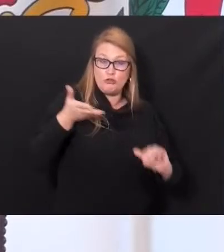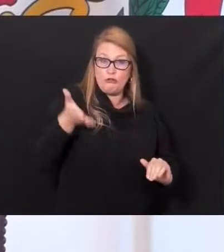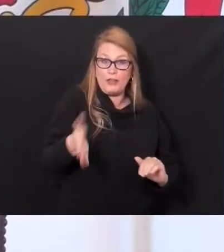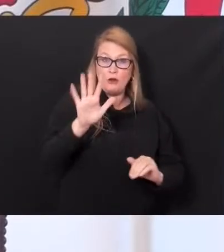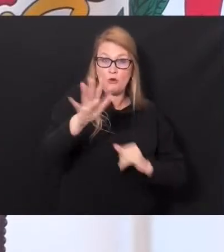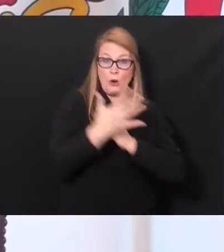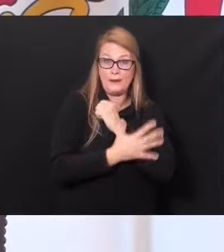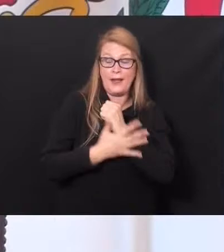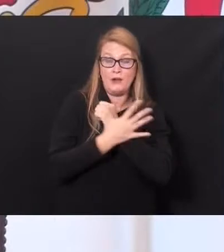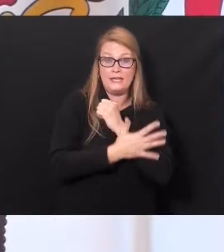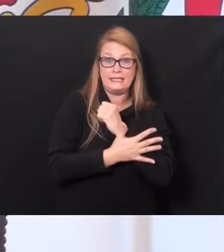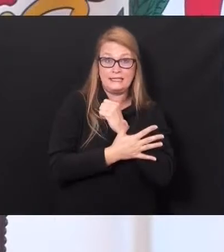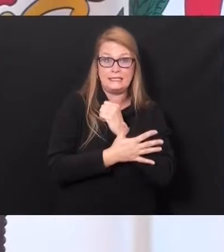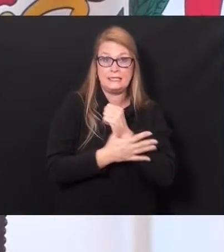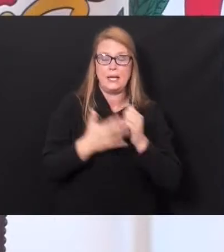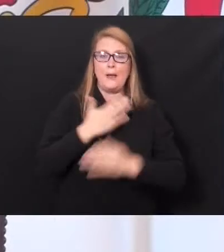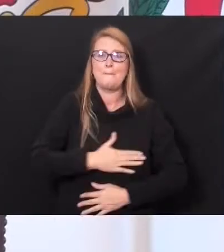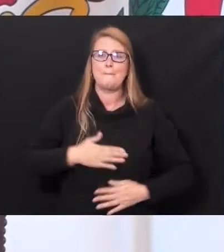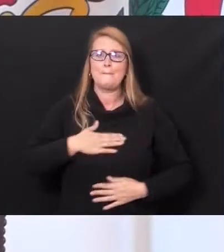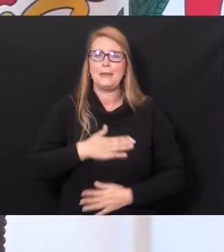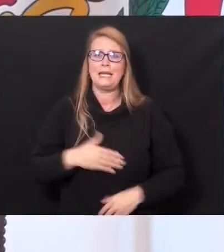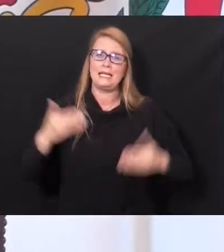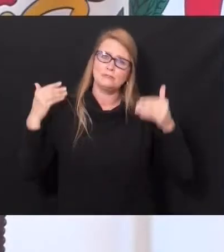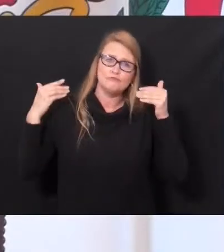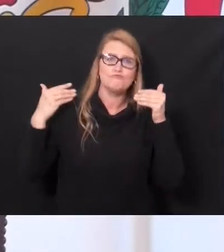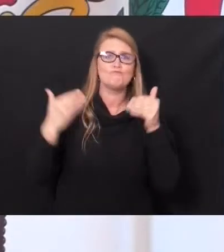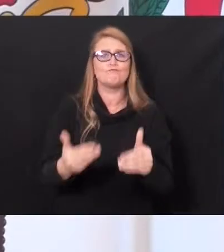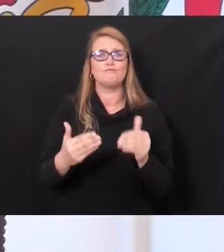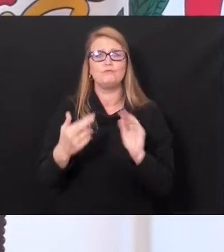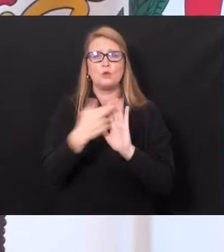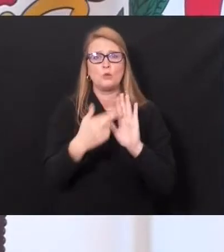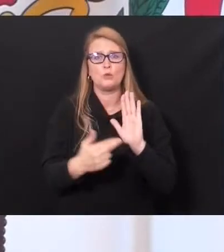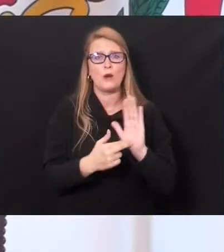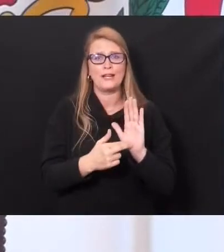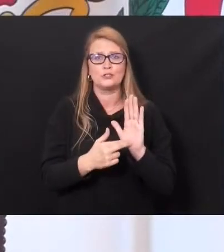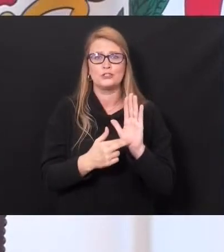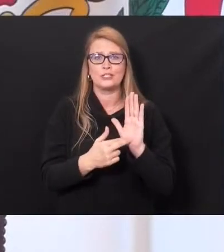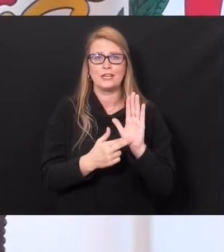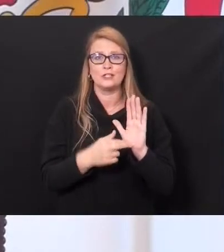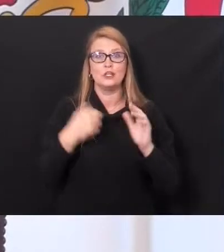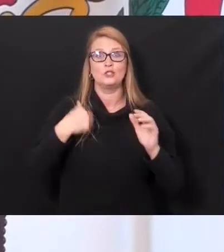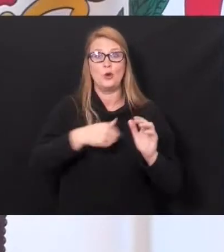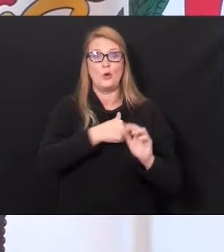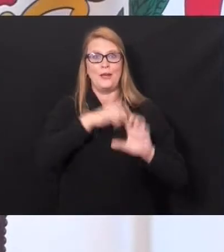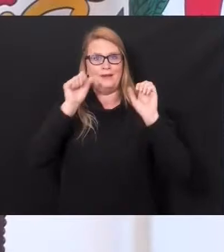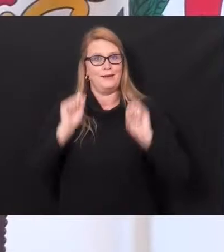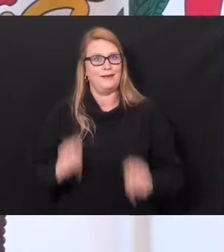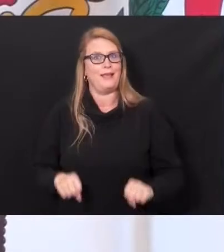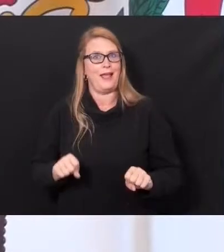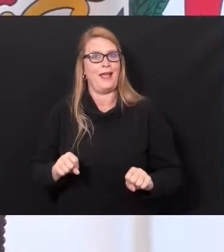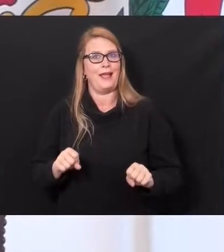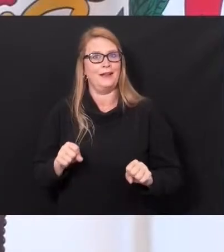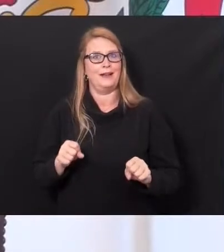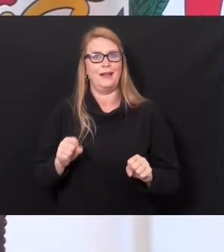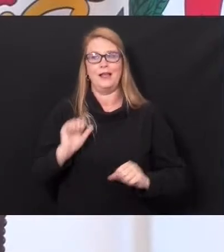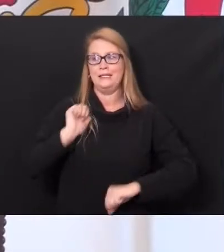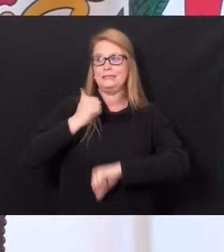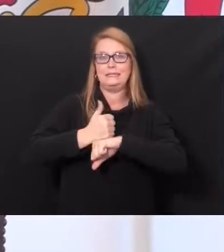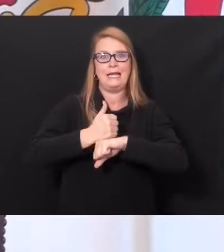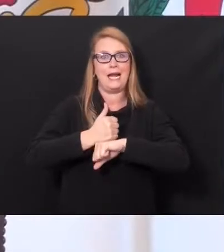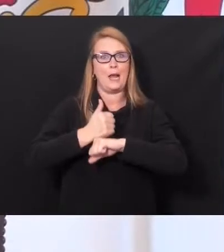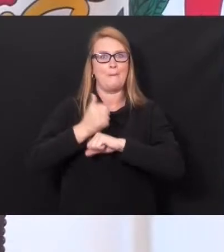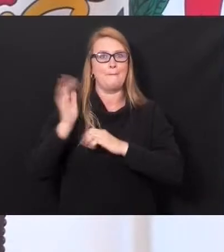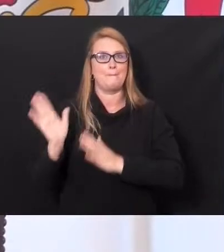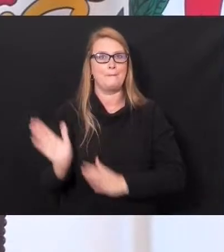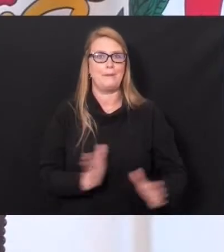front of you. Get yourself pre-registered where we can facilitate and make it easier to